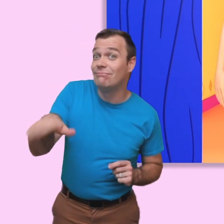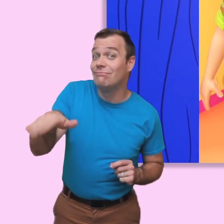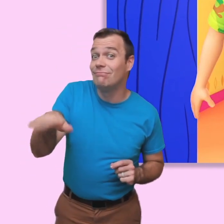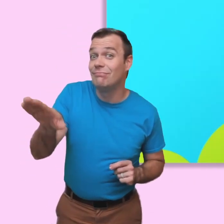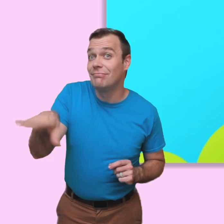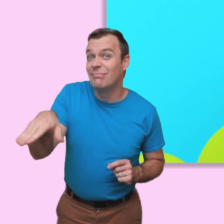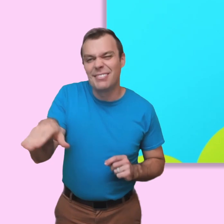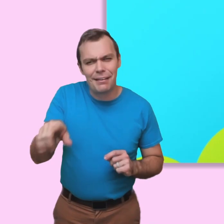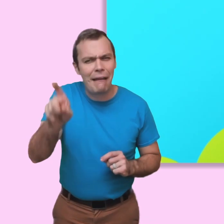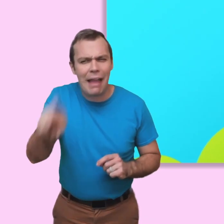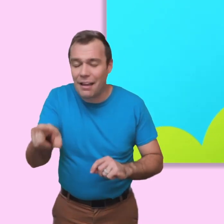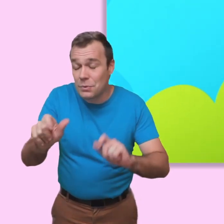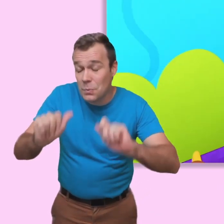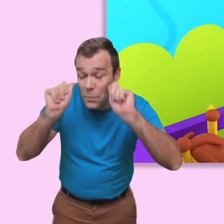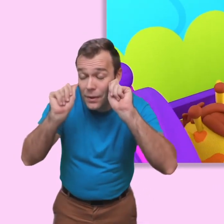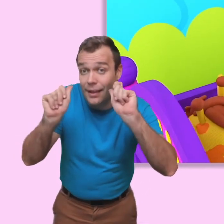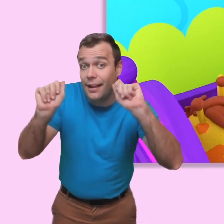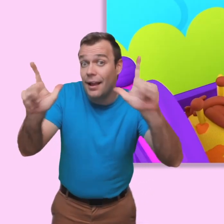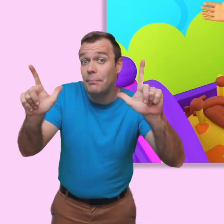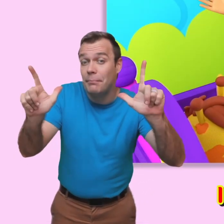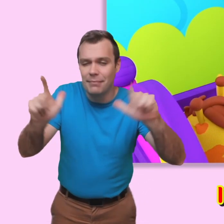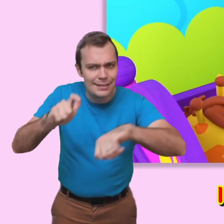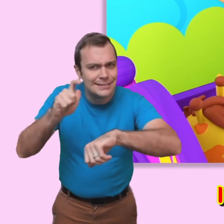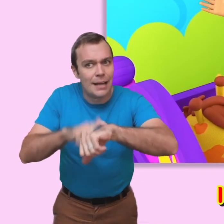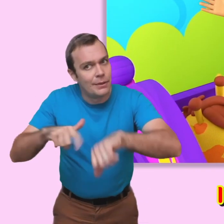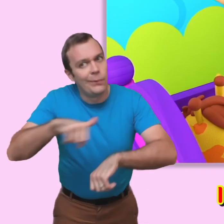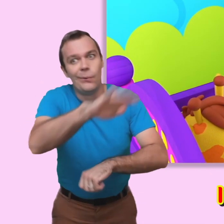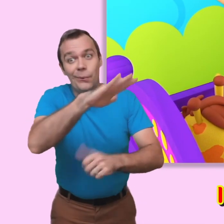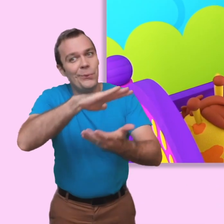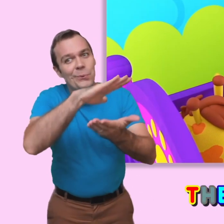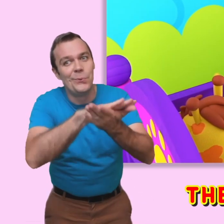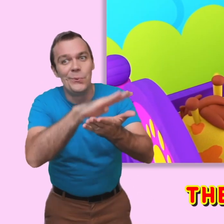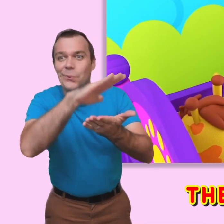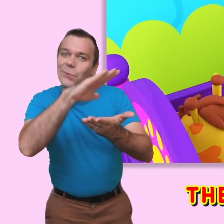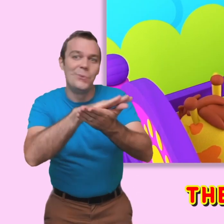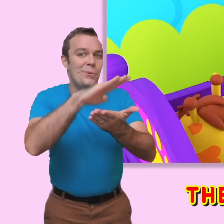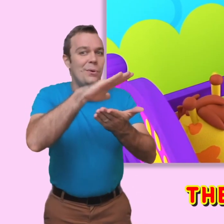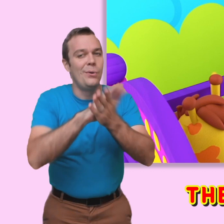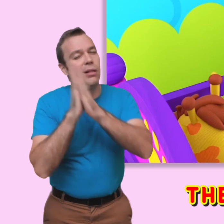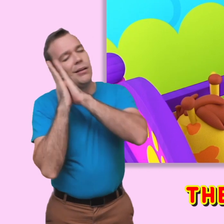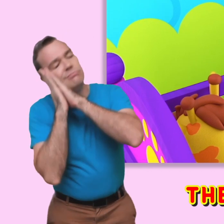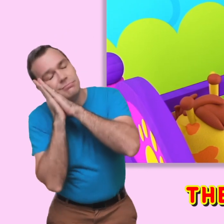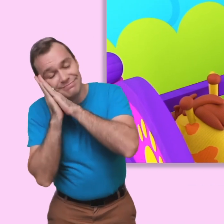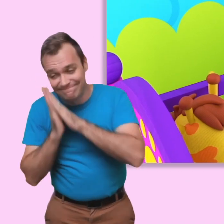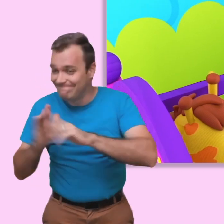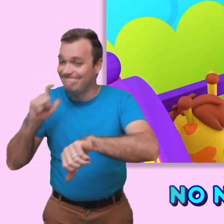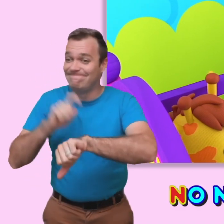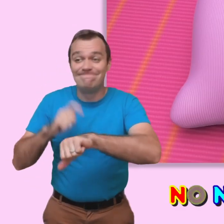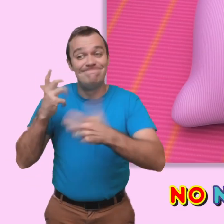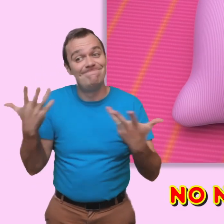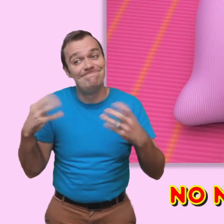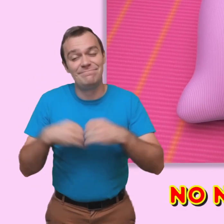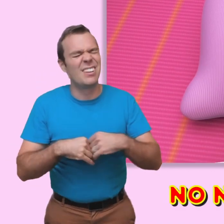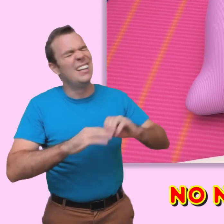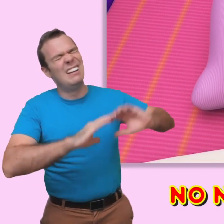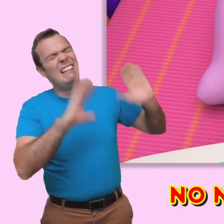Honey, you have to wake up. It's time to go to school. There's no more time to sleep.